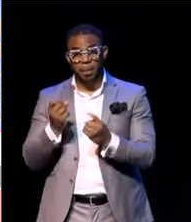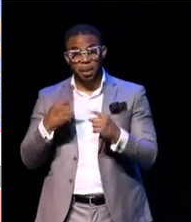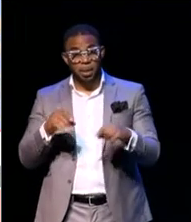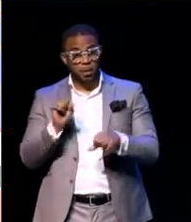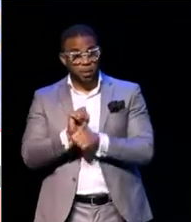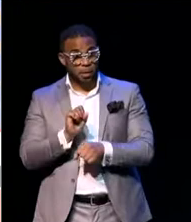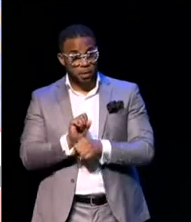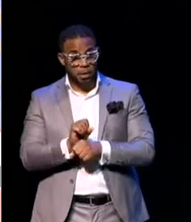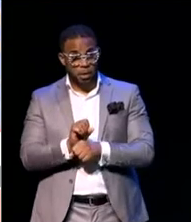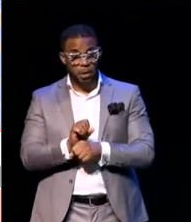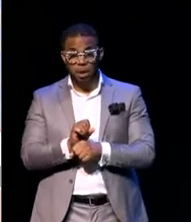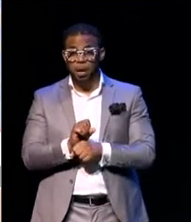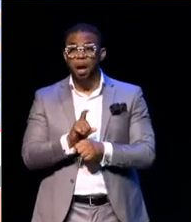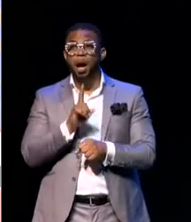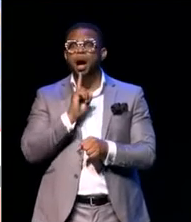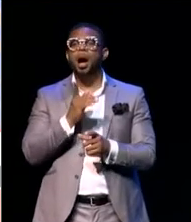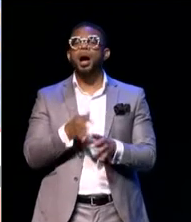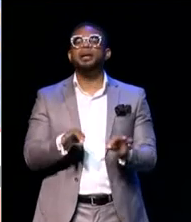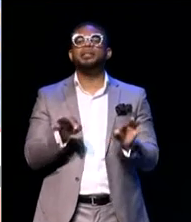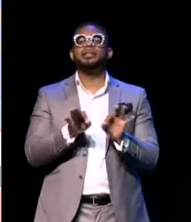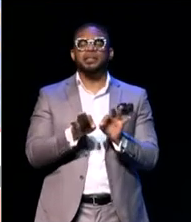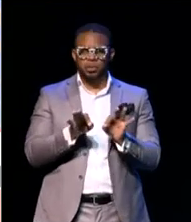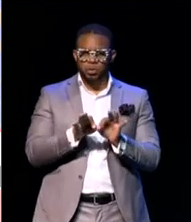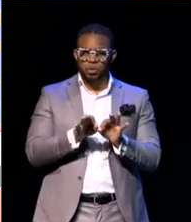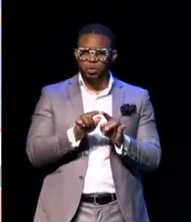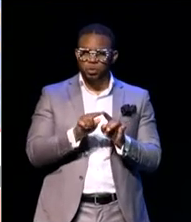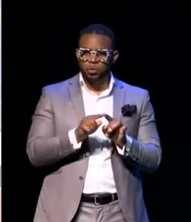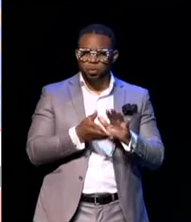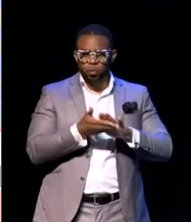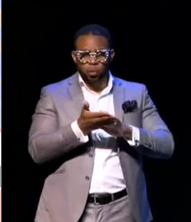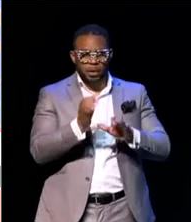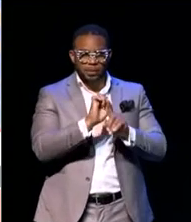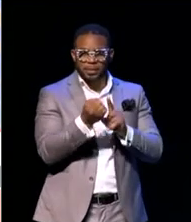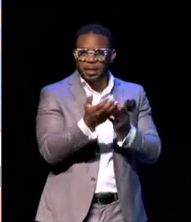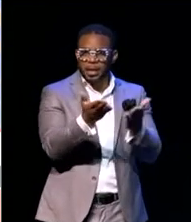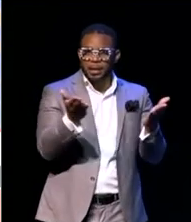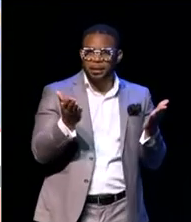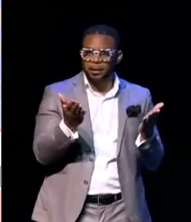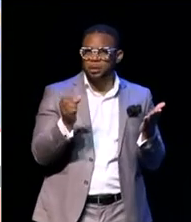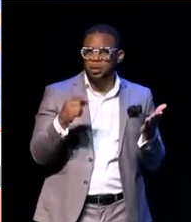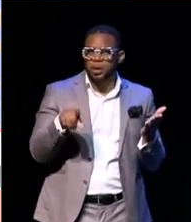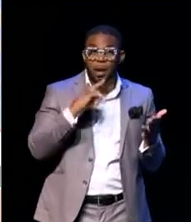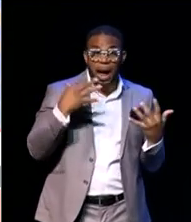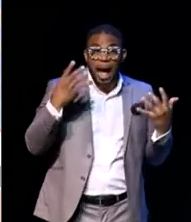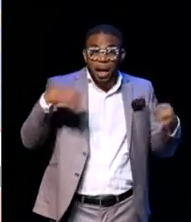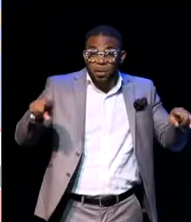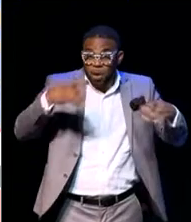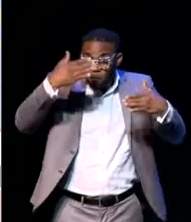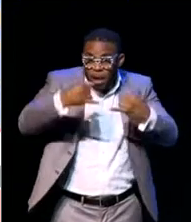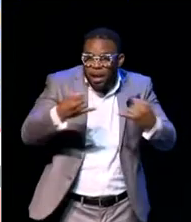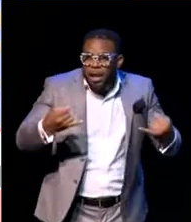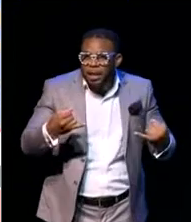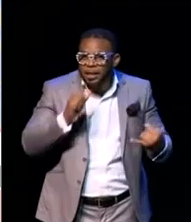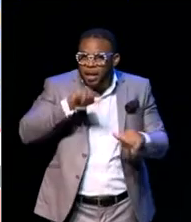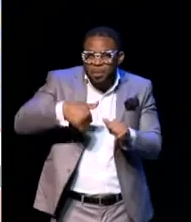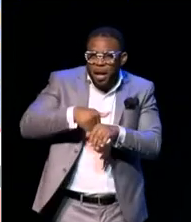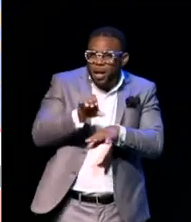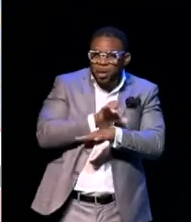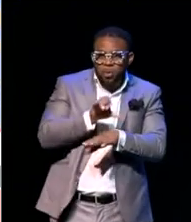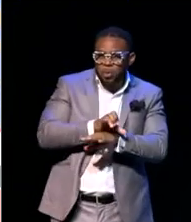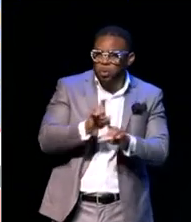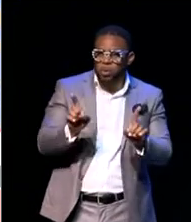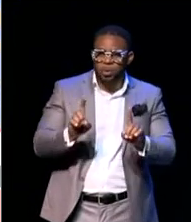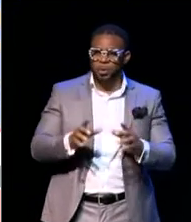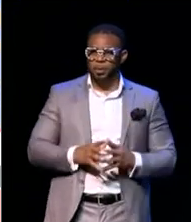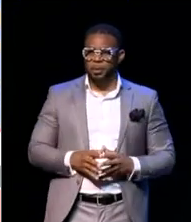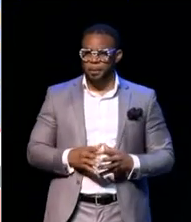those jobs are essential to the running of society. So they're out there. They're not behind a computer most